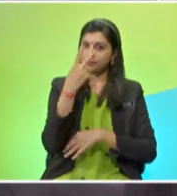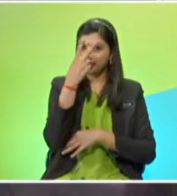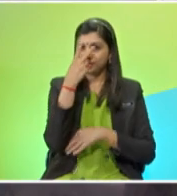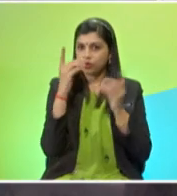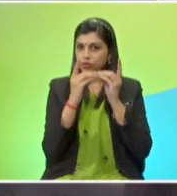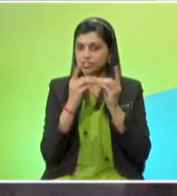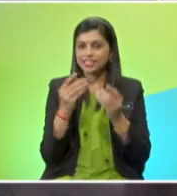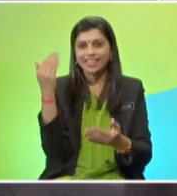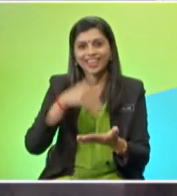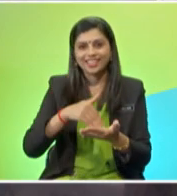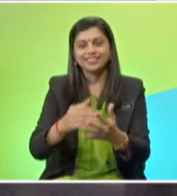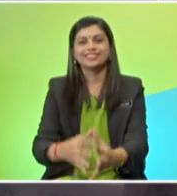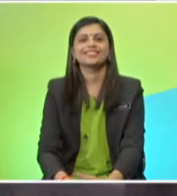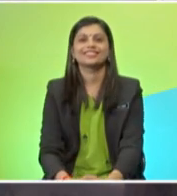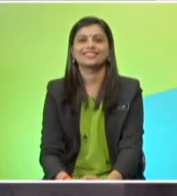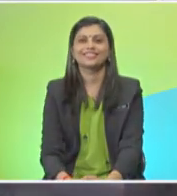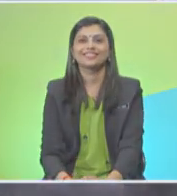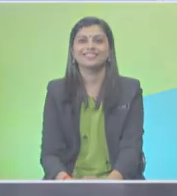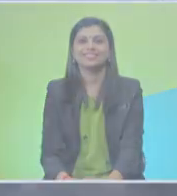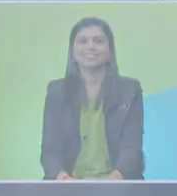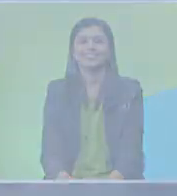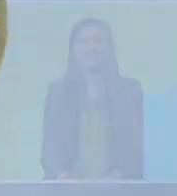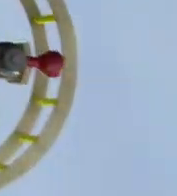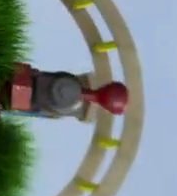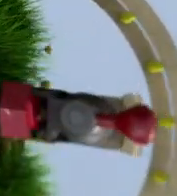us on DidikTV KPM.